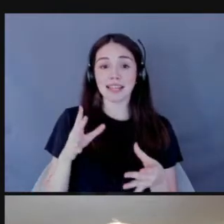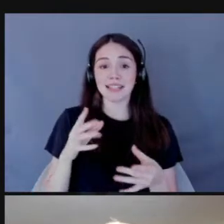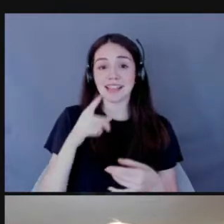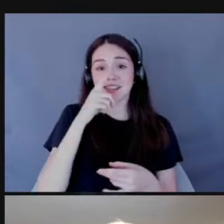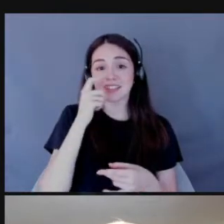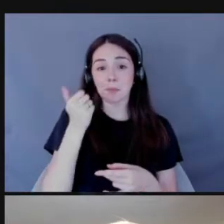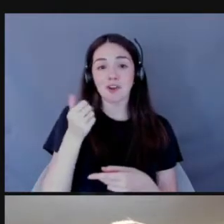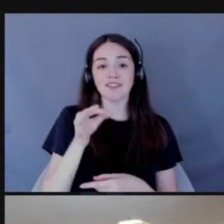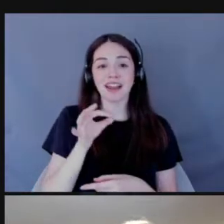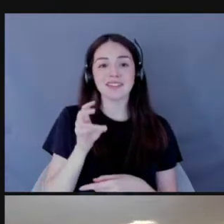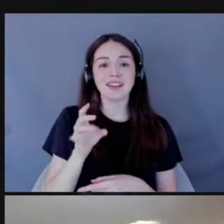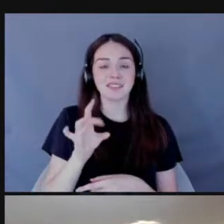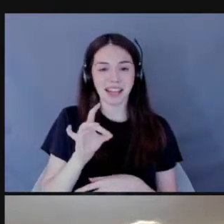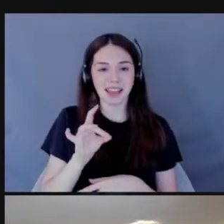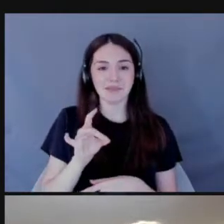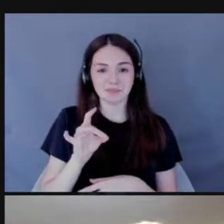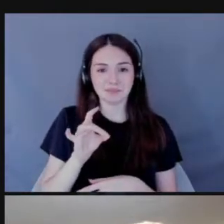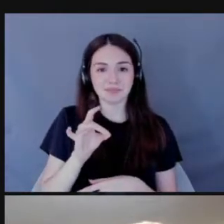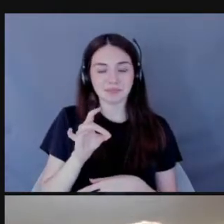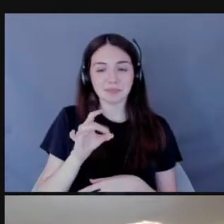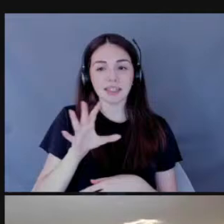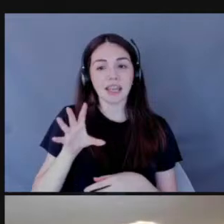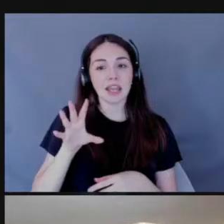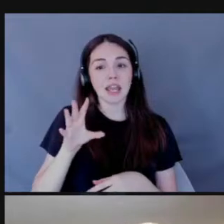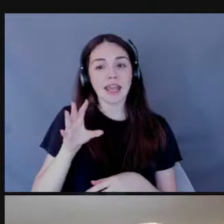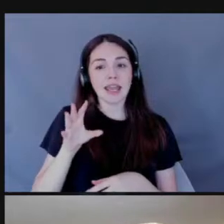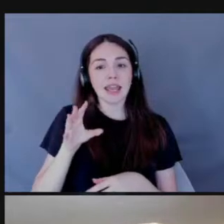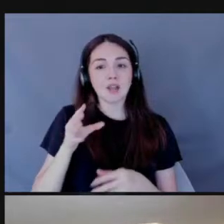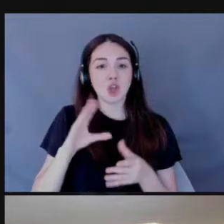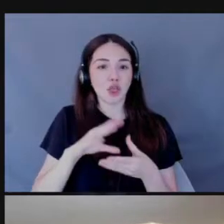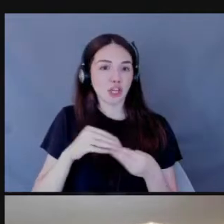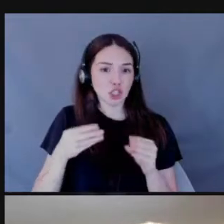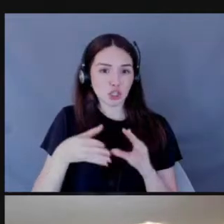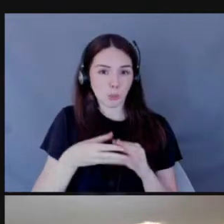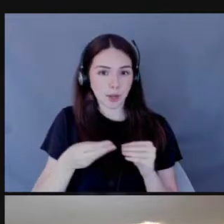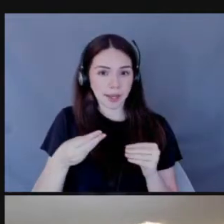1978, and it involves, the story of it is